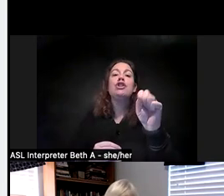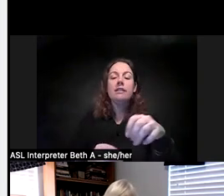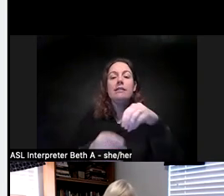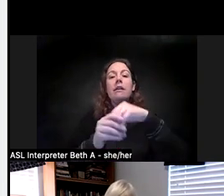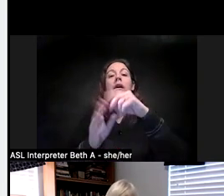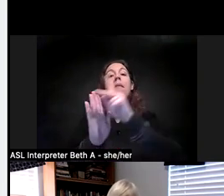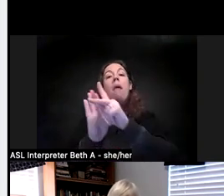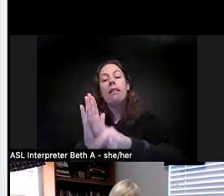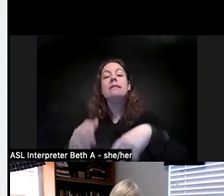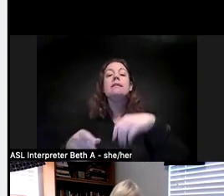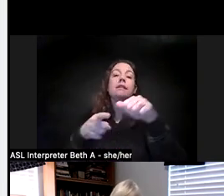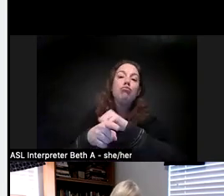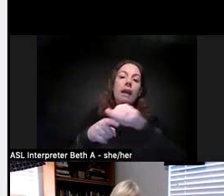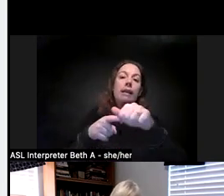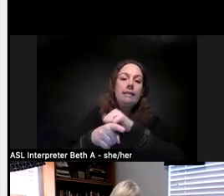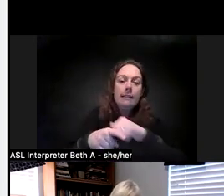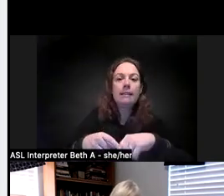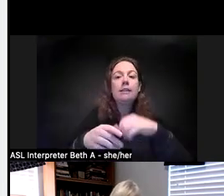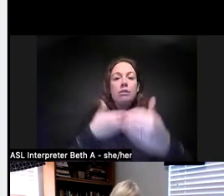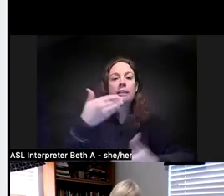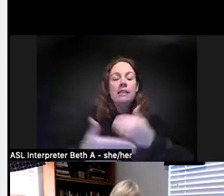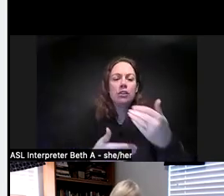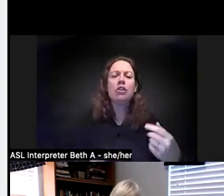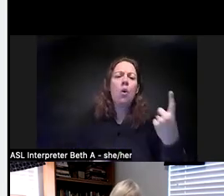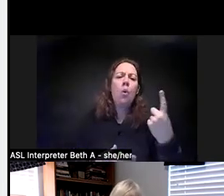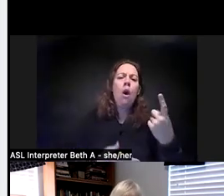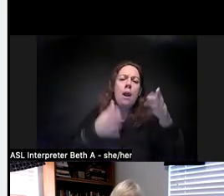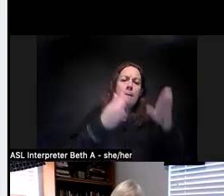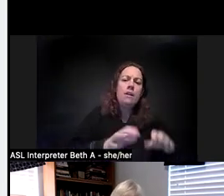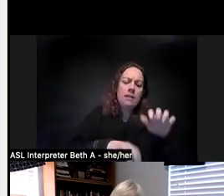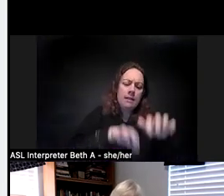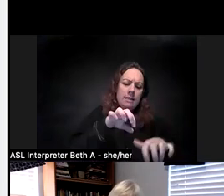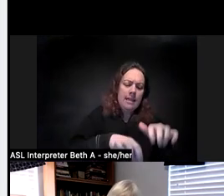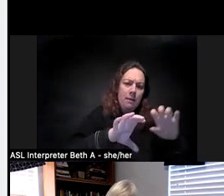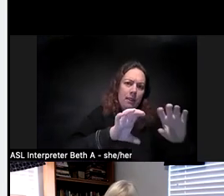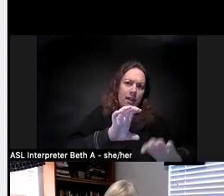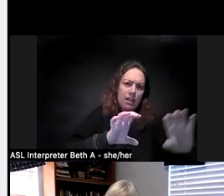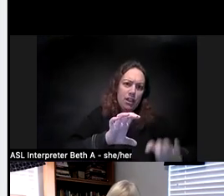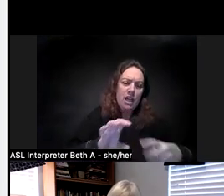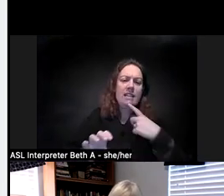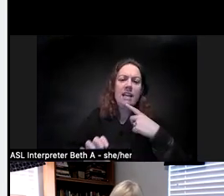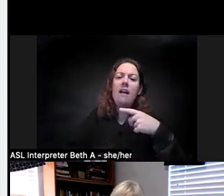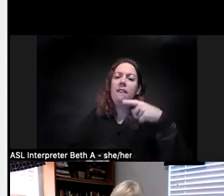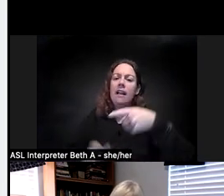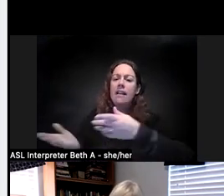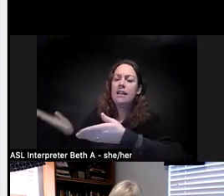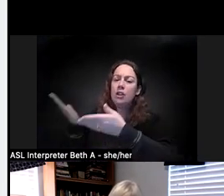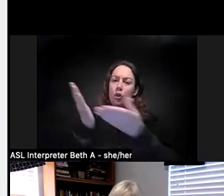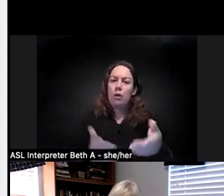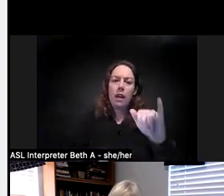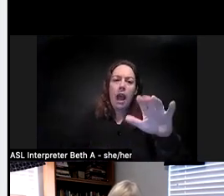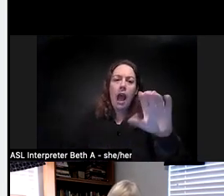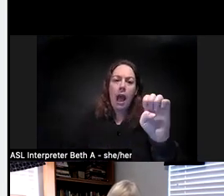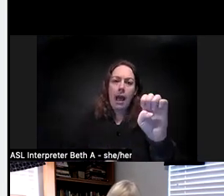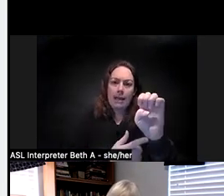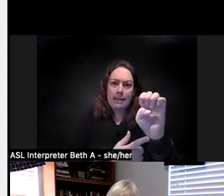the chat of the person who said that they needed to bring ice into an organization